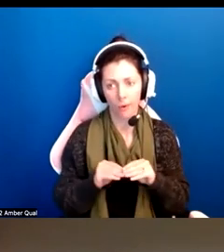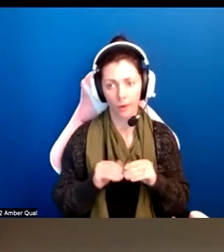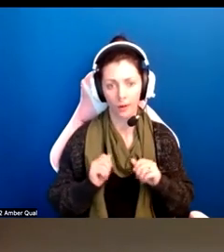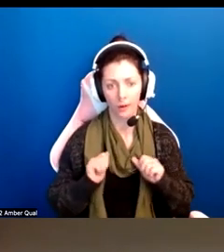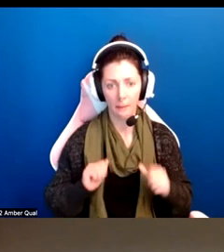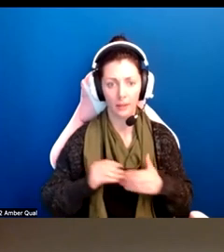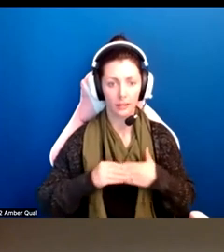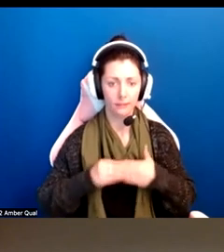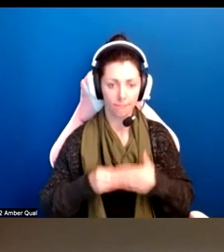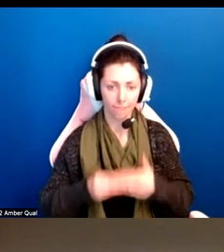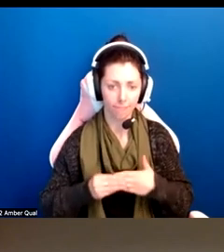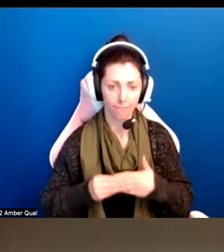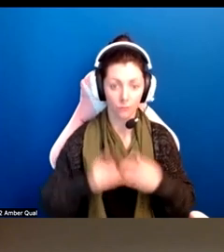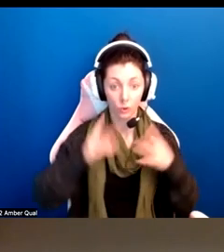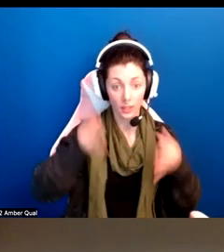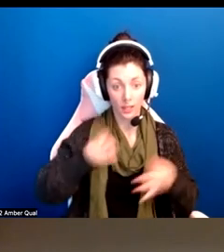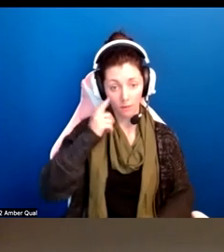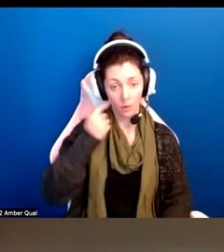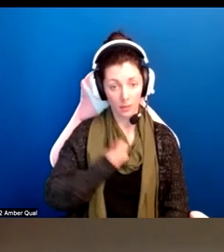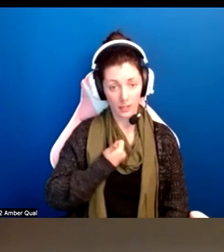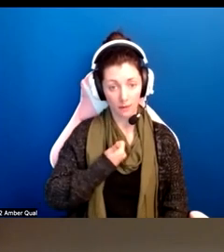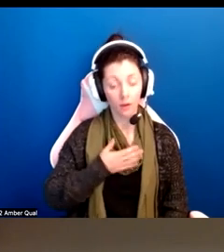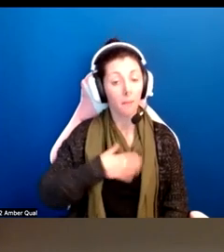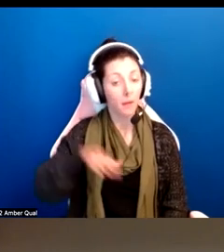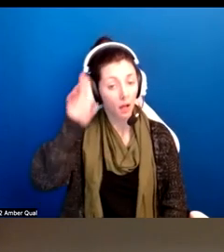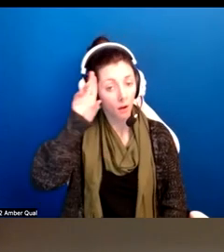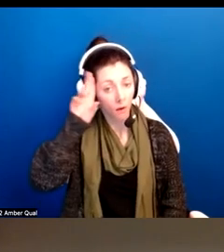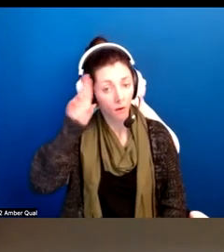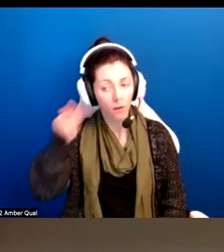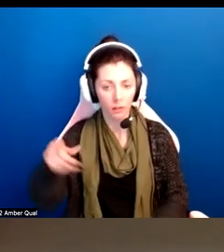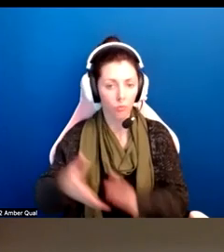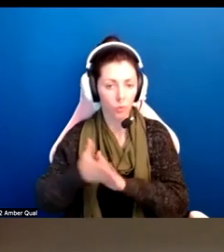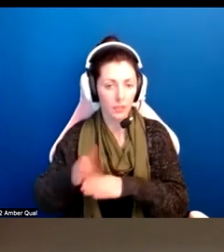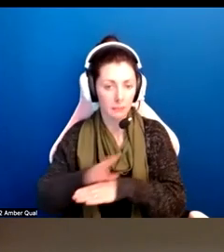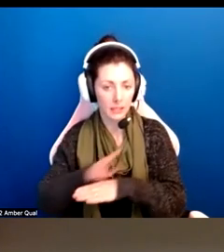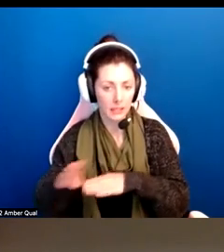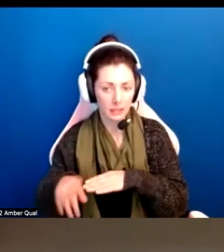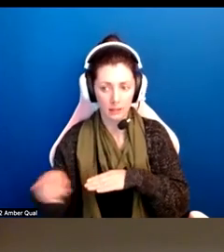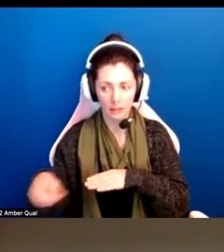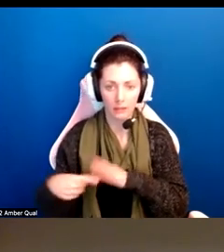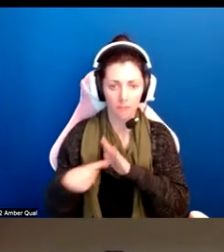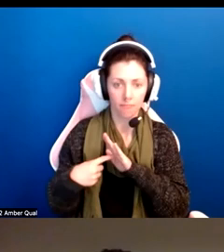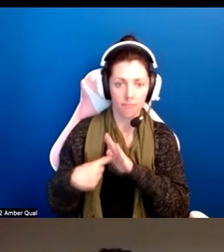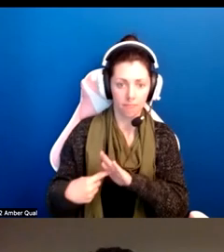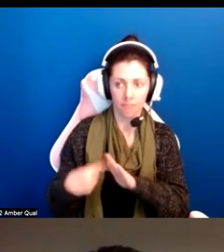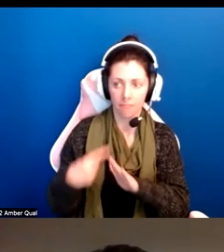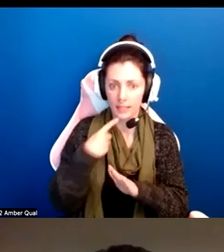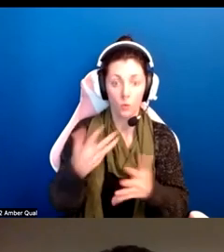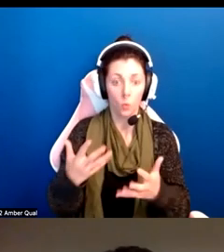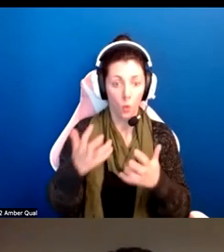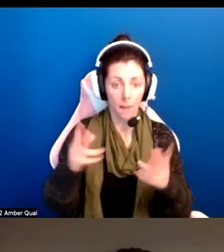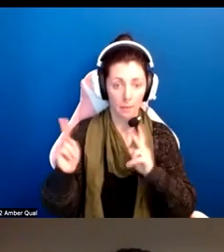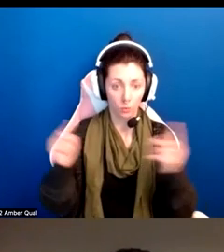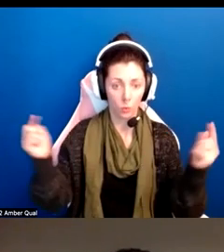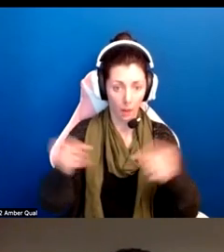my uncle owns a business and he really wants everyone at the office. And so I feel like that's a shift that people want. And so I